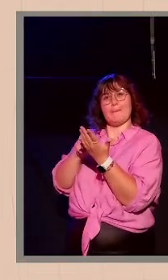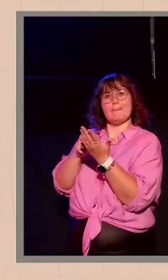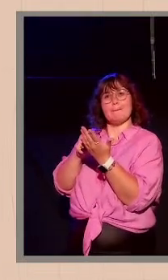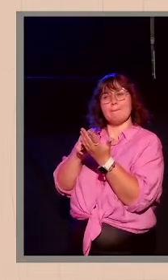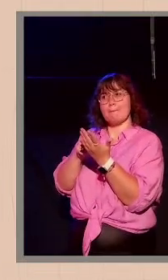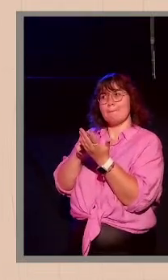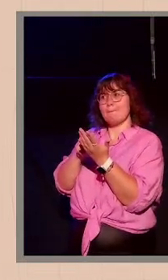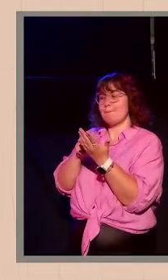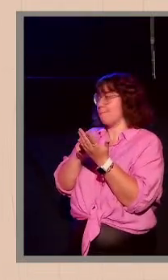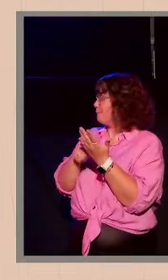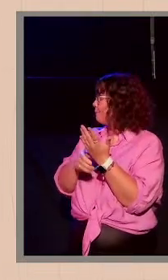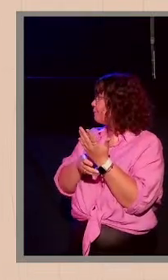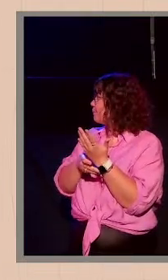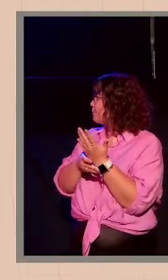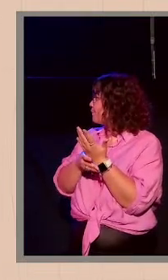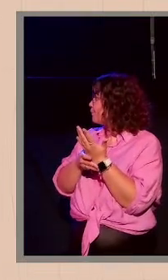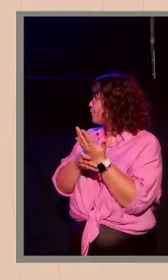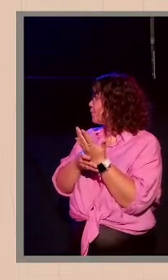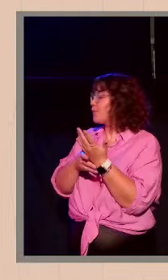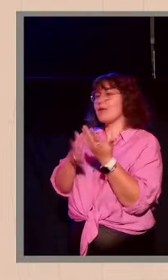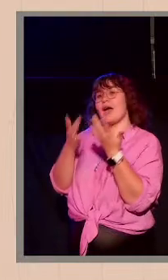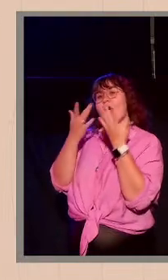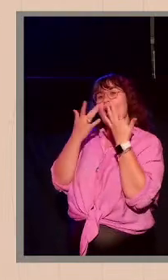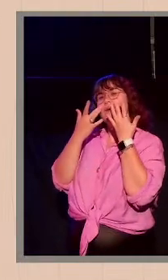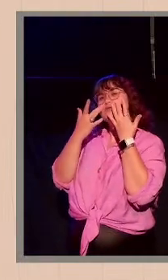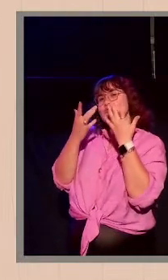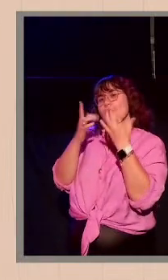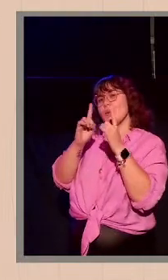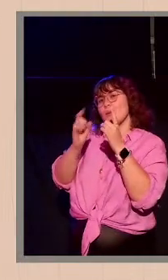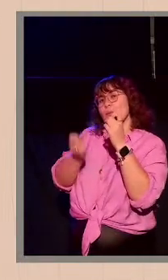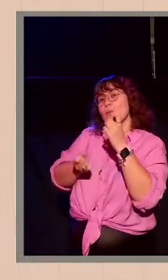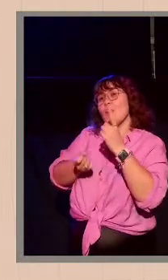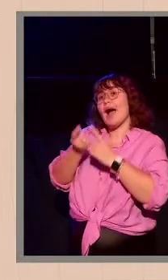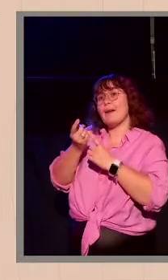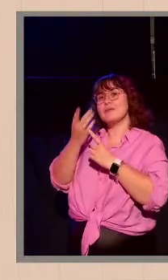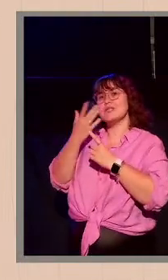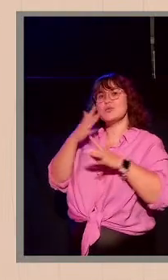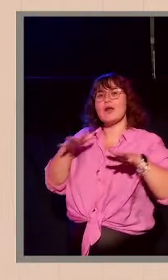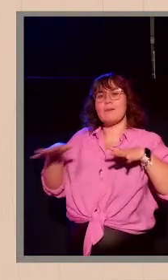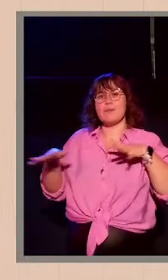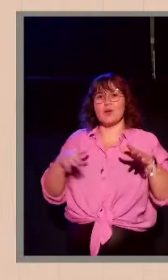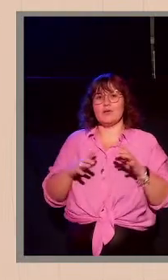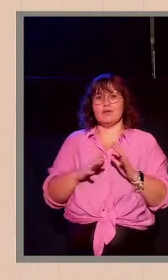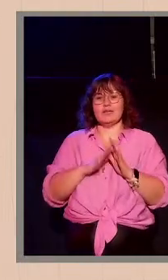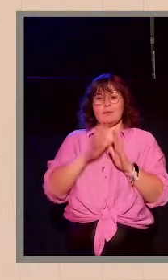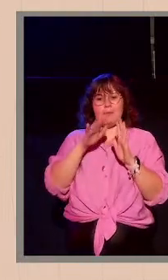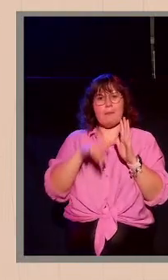and I'll show you what happens when I move.